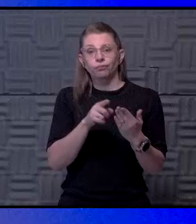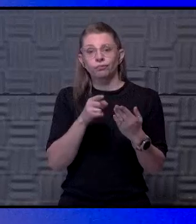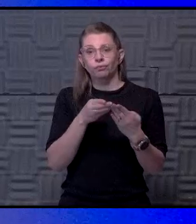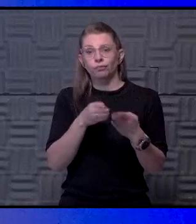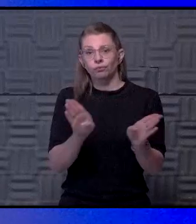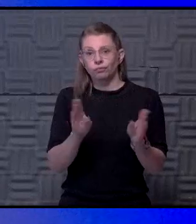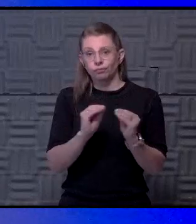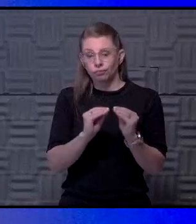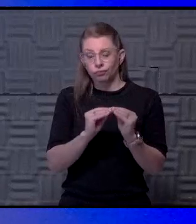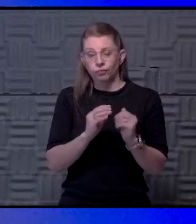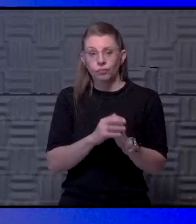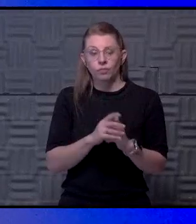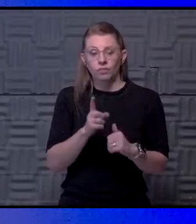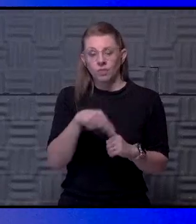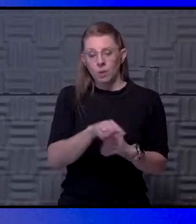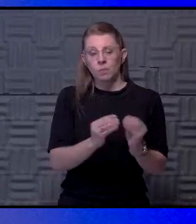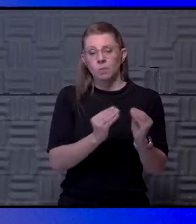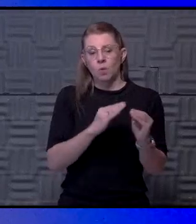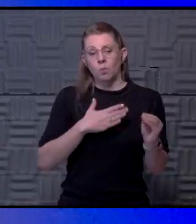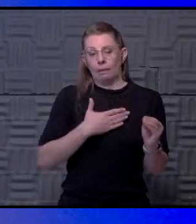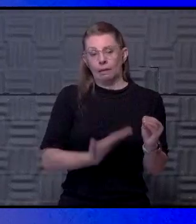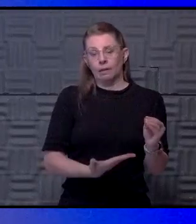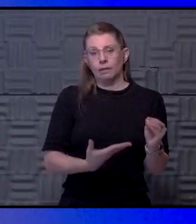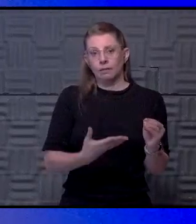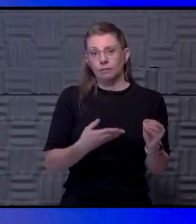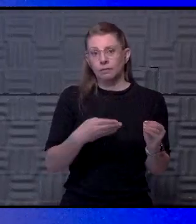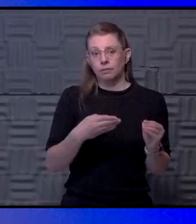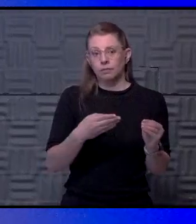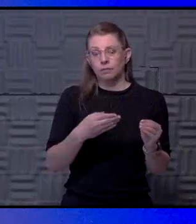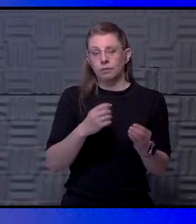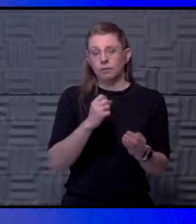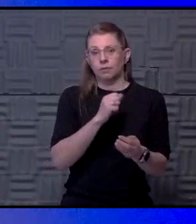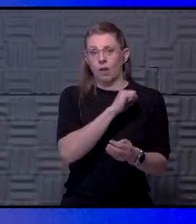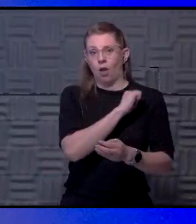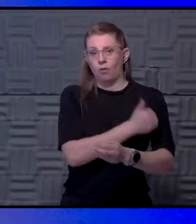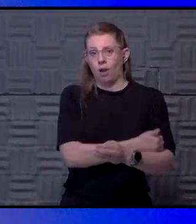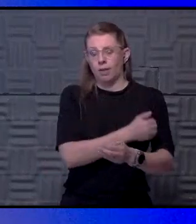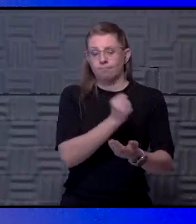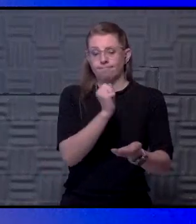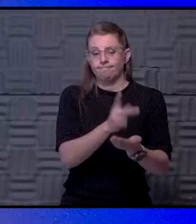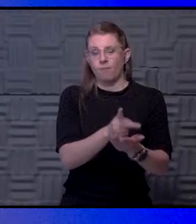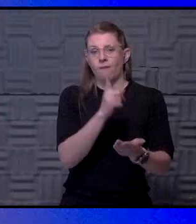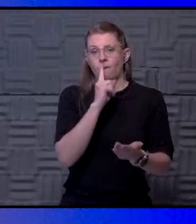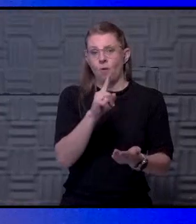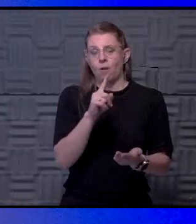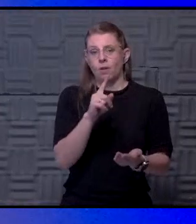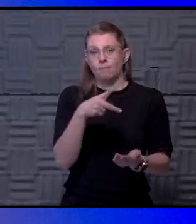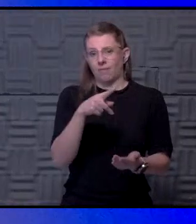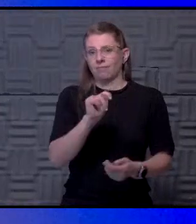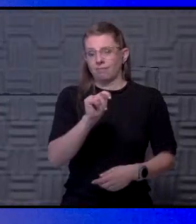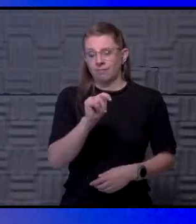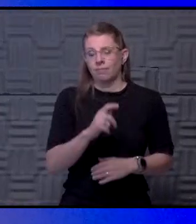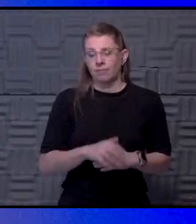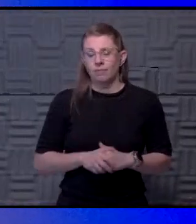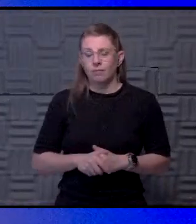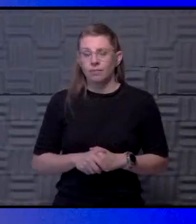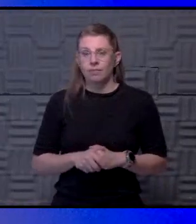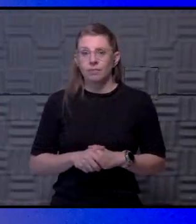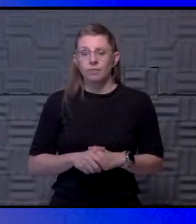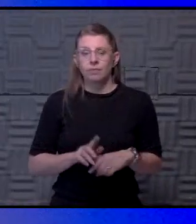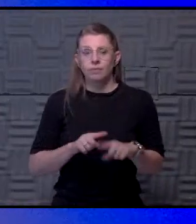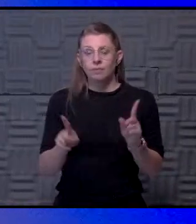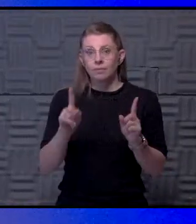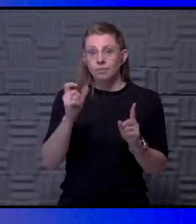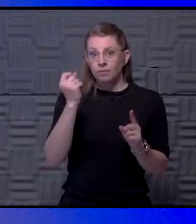they're more willing to authorize for proton therapy. And there are, but